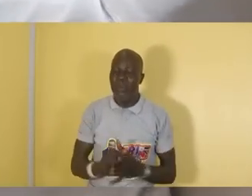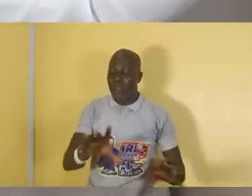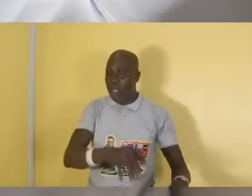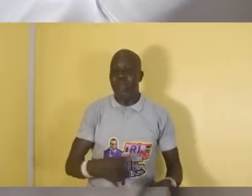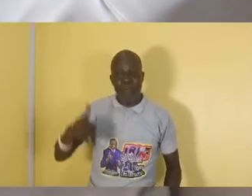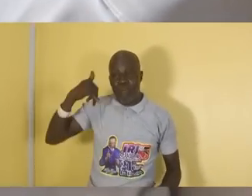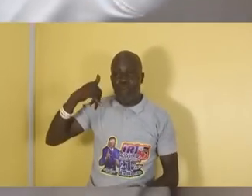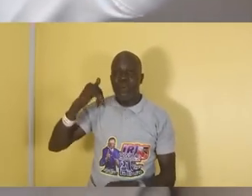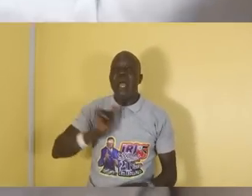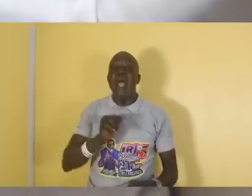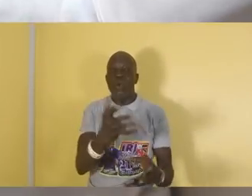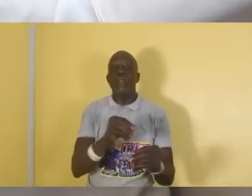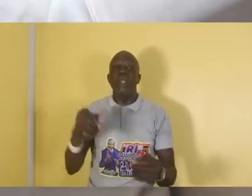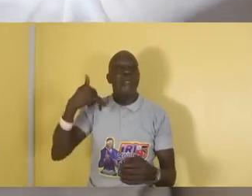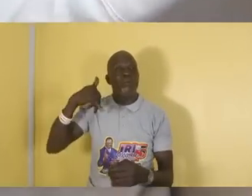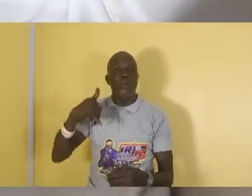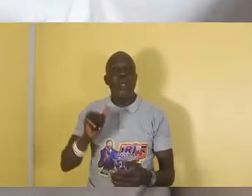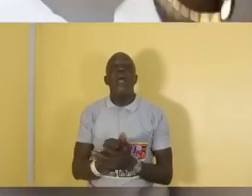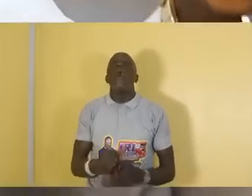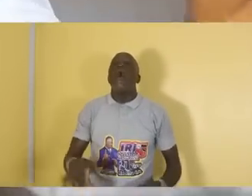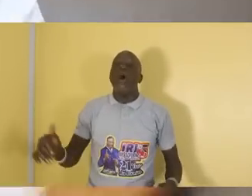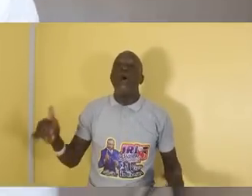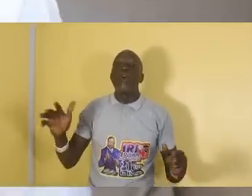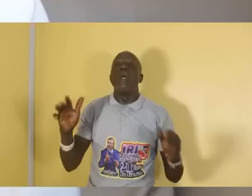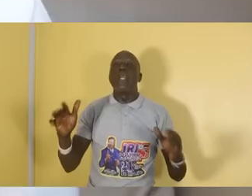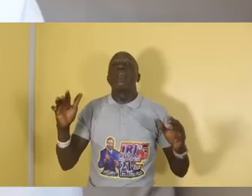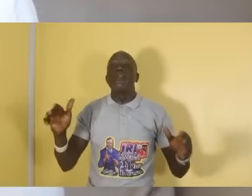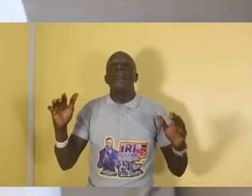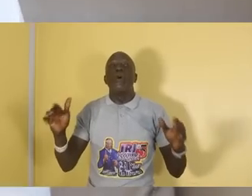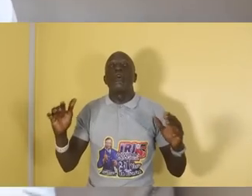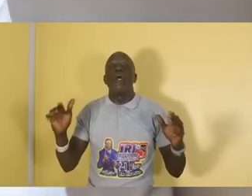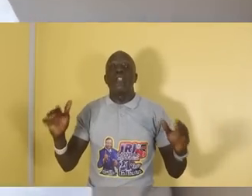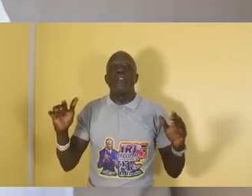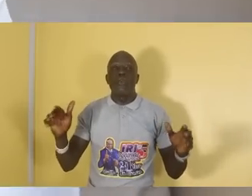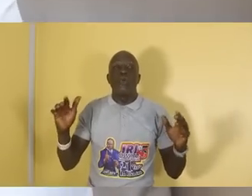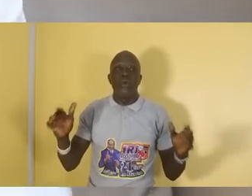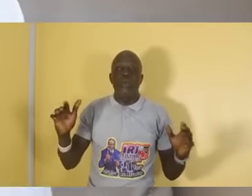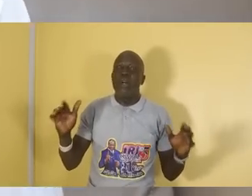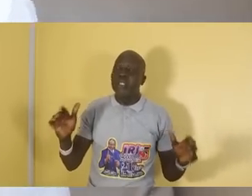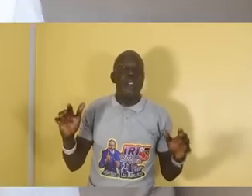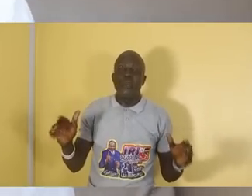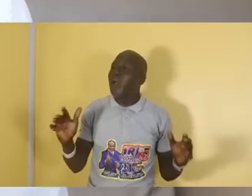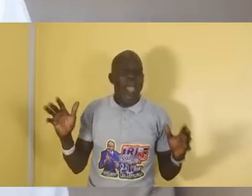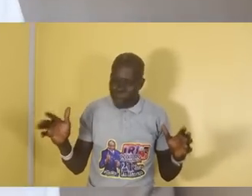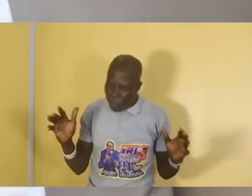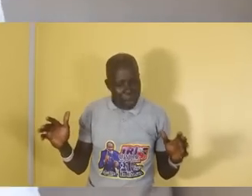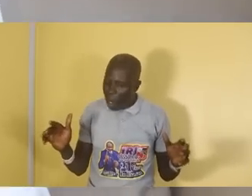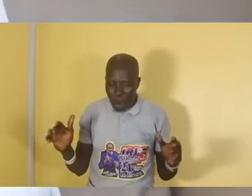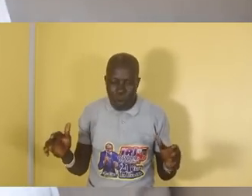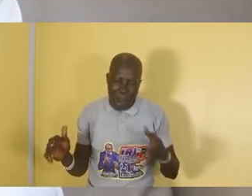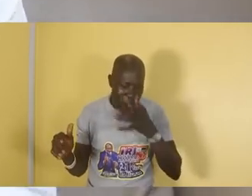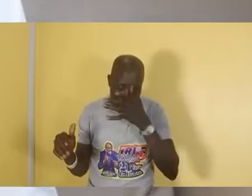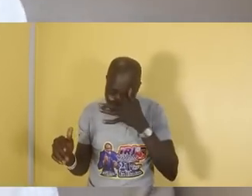yin soke. Mo fe gba lati. I want to receive. Oh yeah. Wa. Oruko Jesu. Oruko Jesu. Oruko Jesu. Emi mi